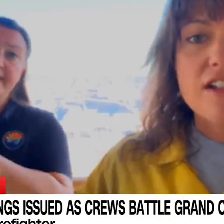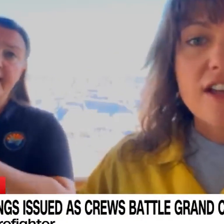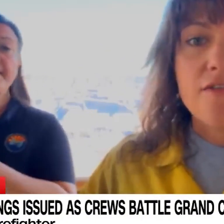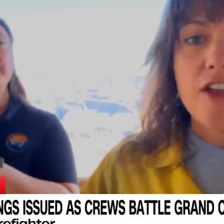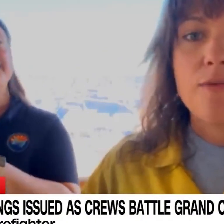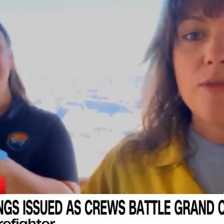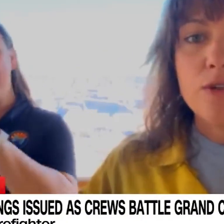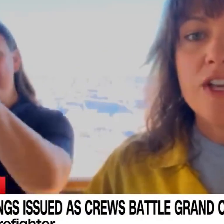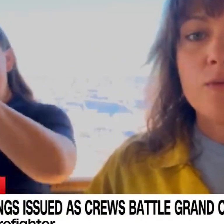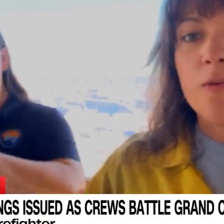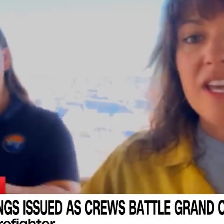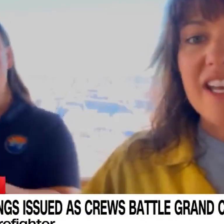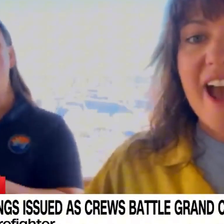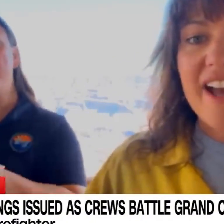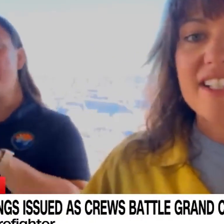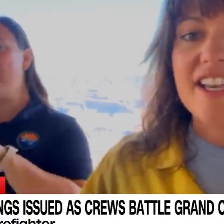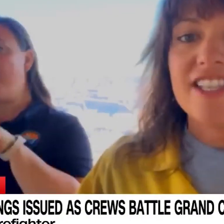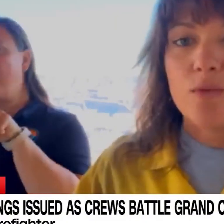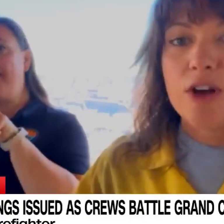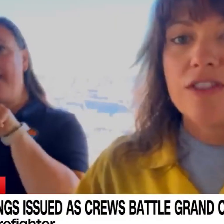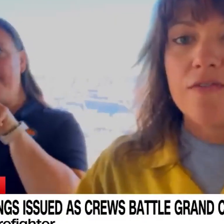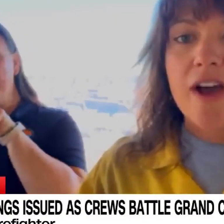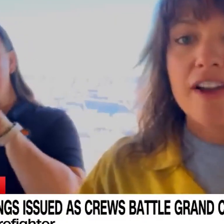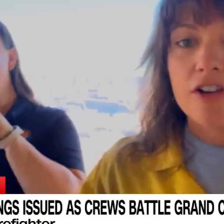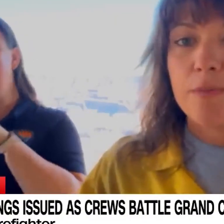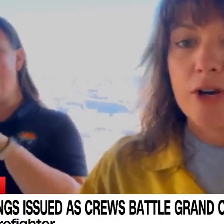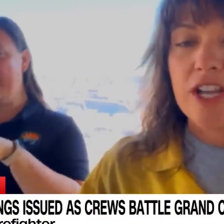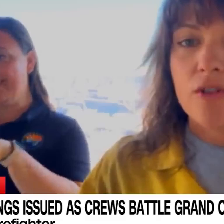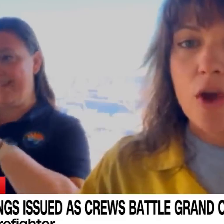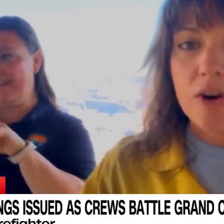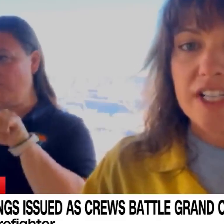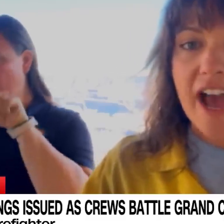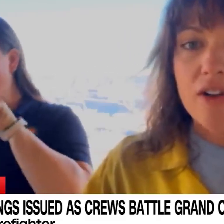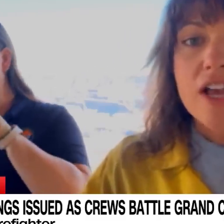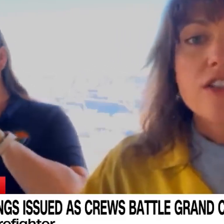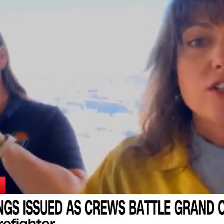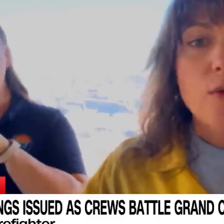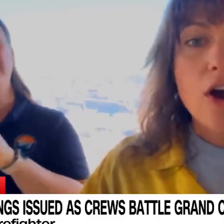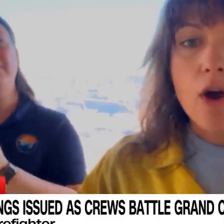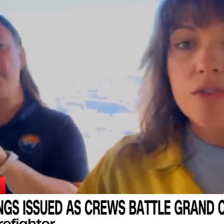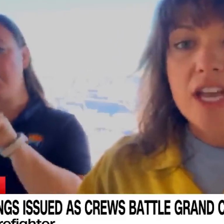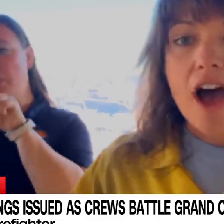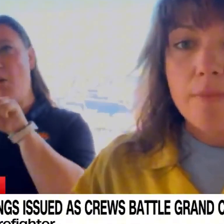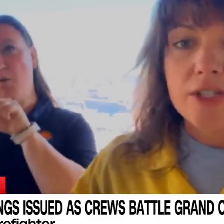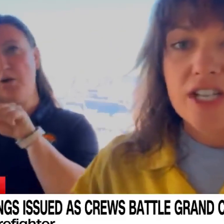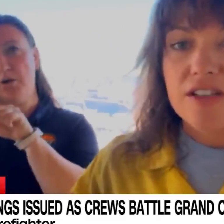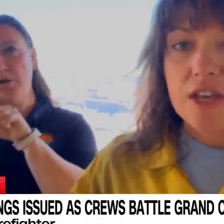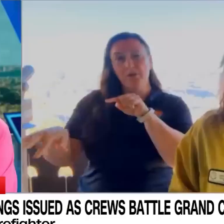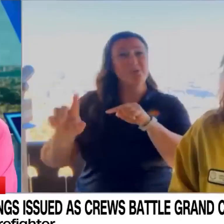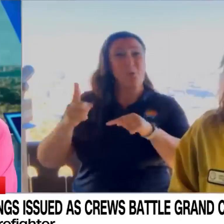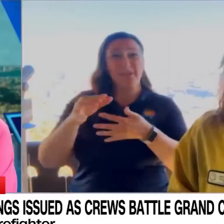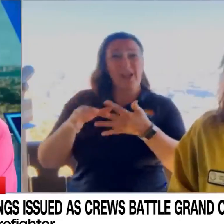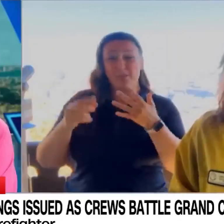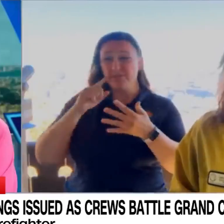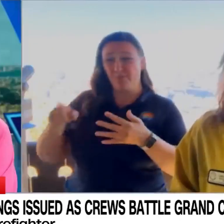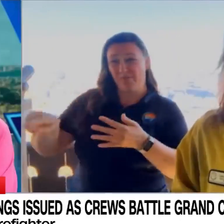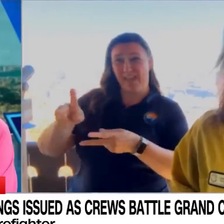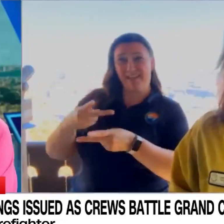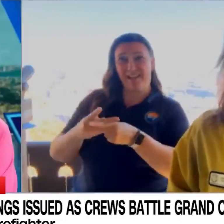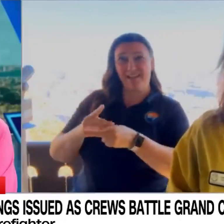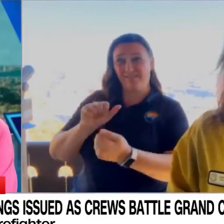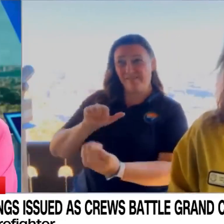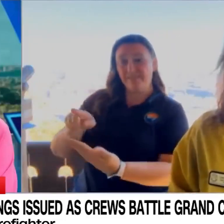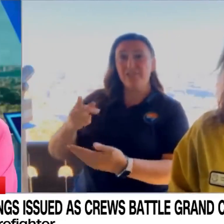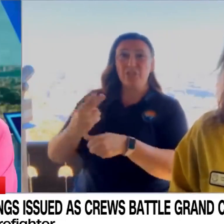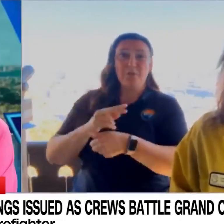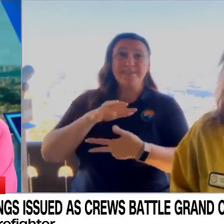there's a cliff in between where we can access and where the fire is burning lower down. So our only option in those areas is to